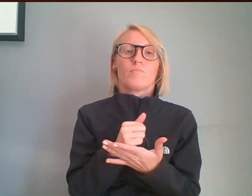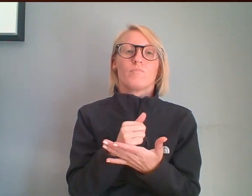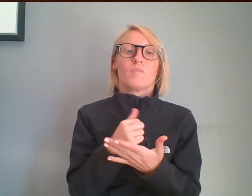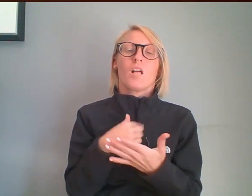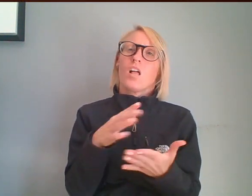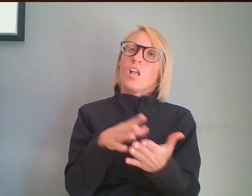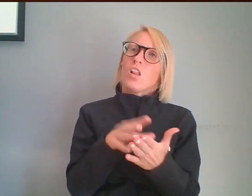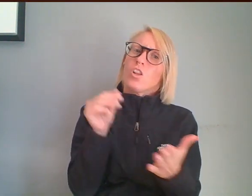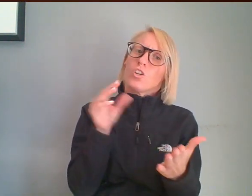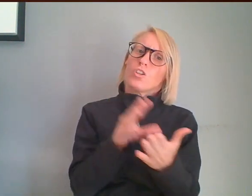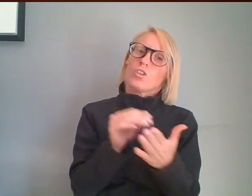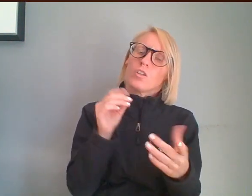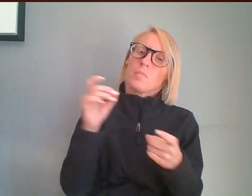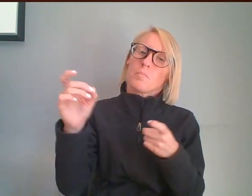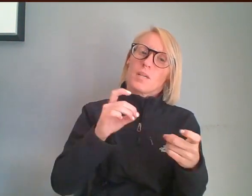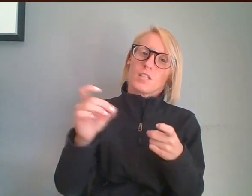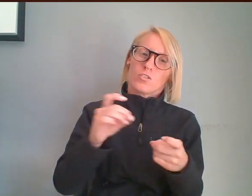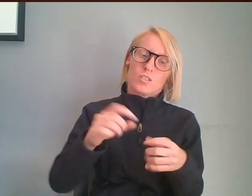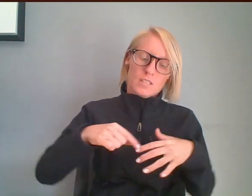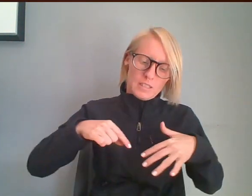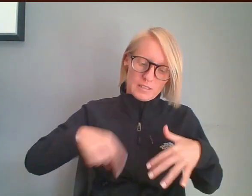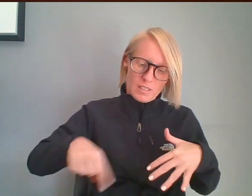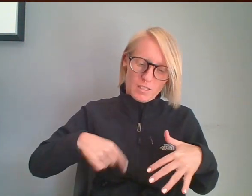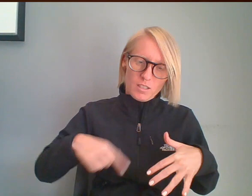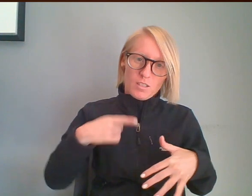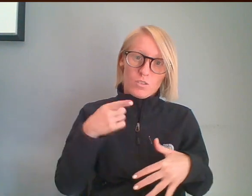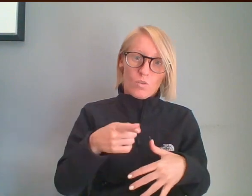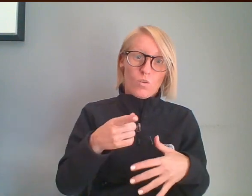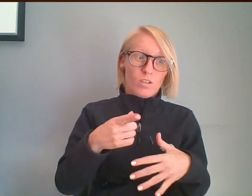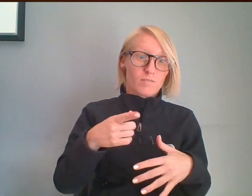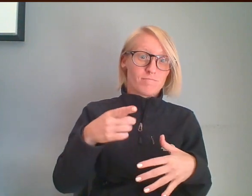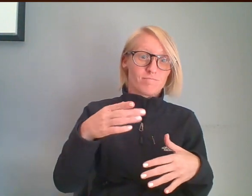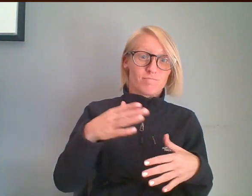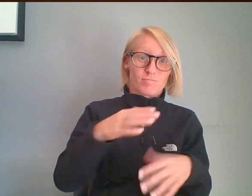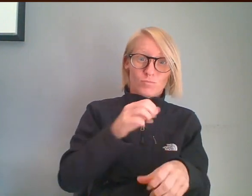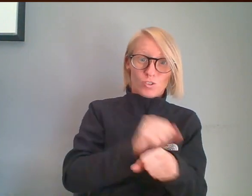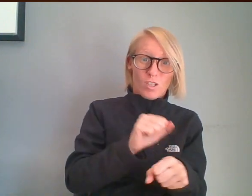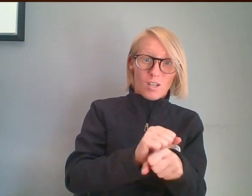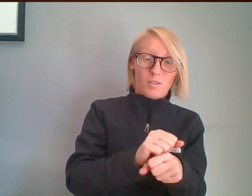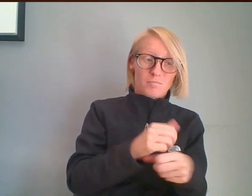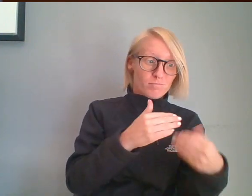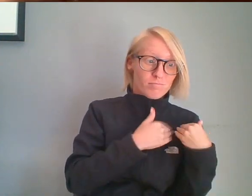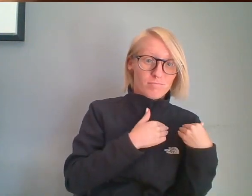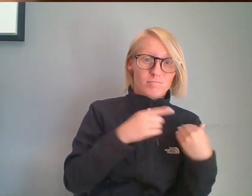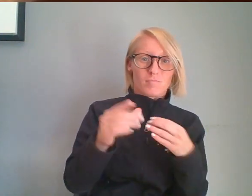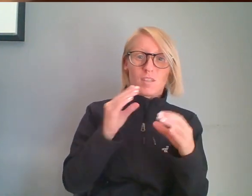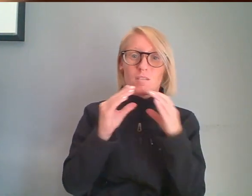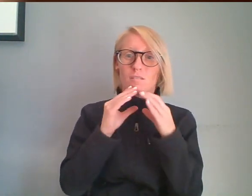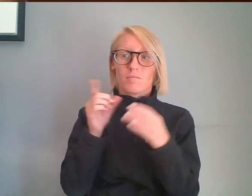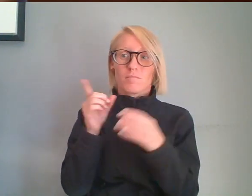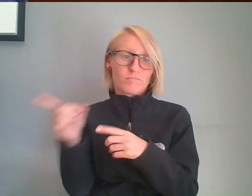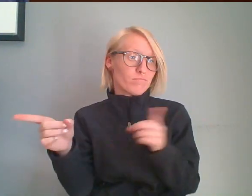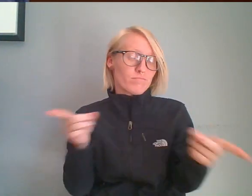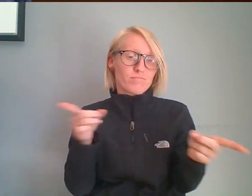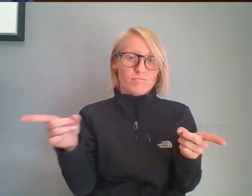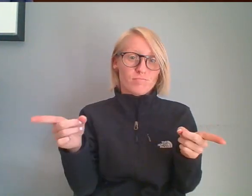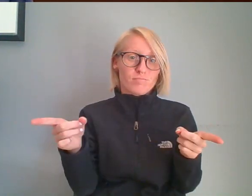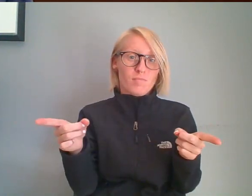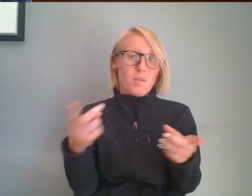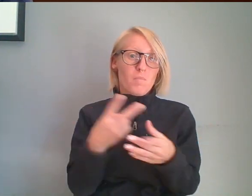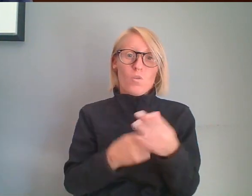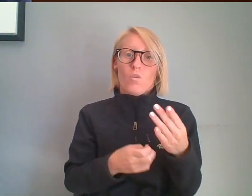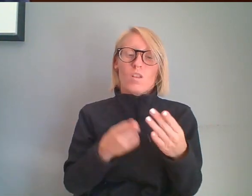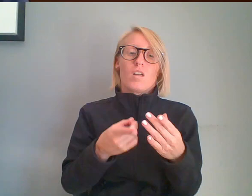need to learn to manage our anxiety, because fundamentally, your job as a communicator, rather, regardless of if it's planned or spontaneous, is to make